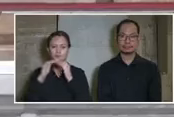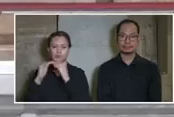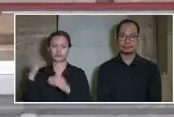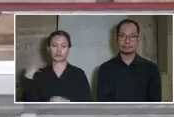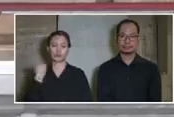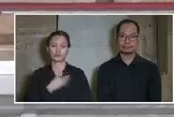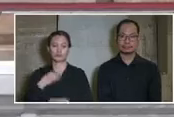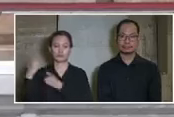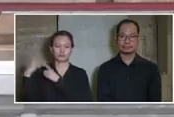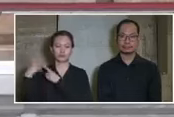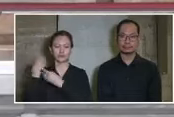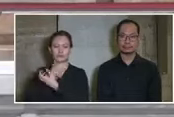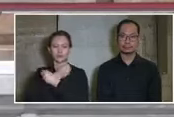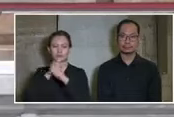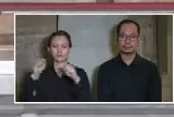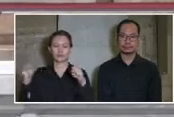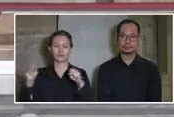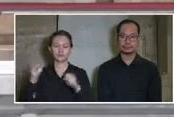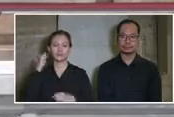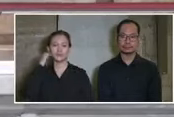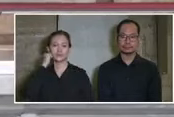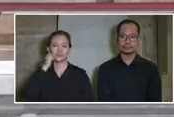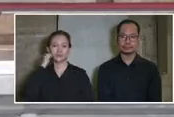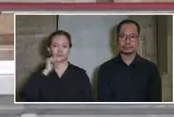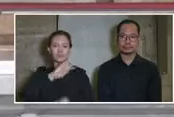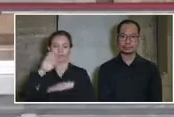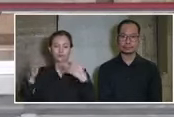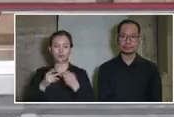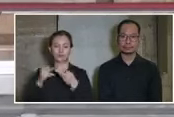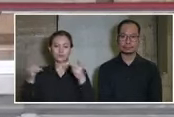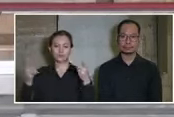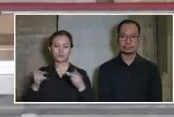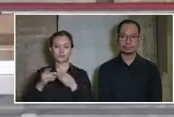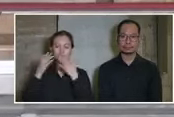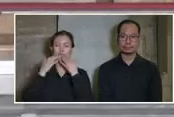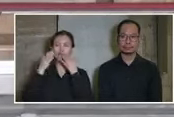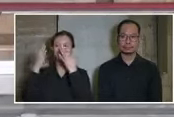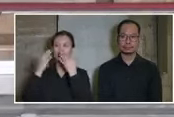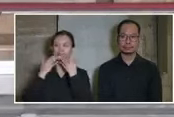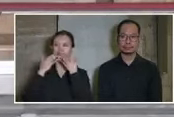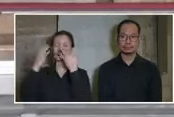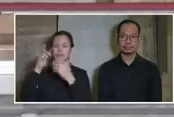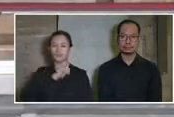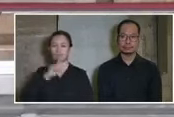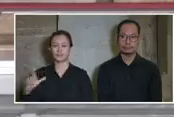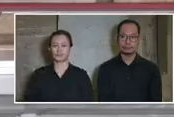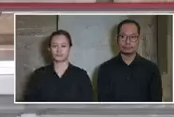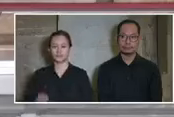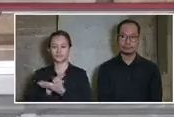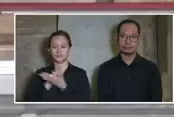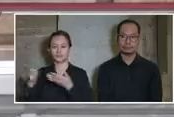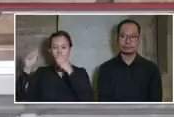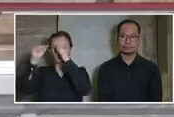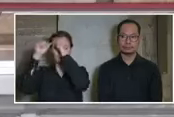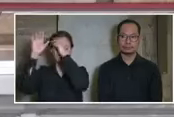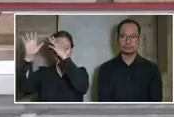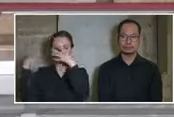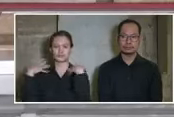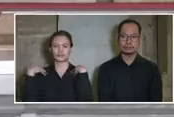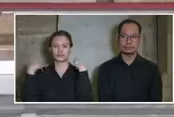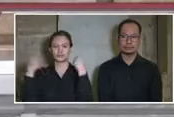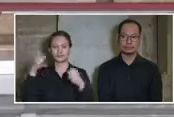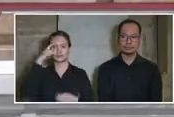our salvation, always and everywhere to give you thanks, Lord, Holy Father, Almighty